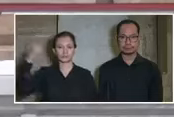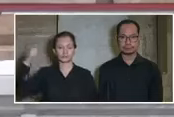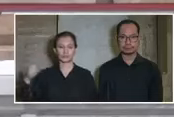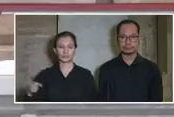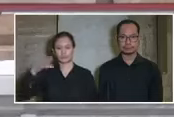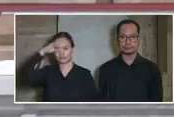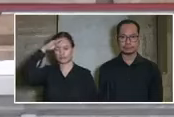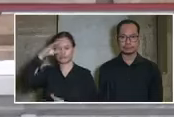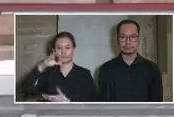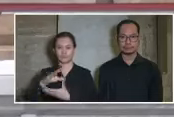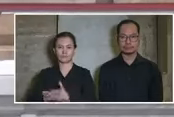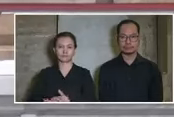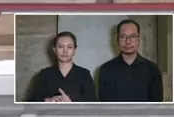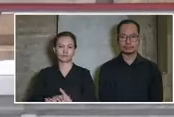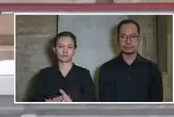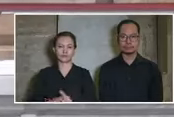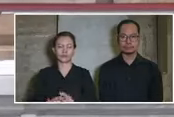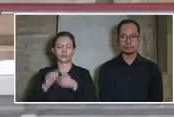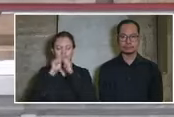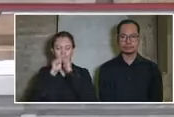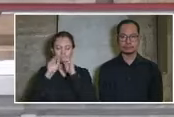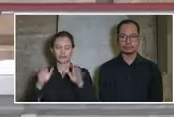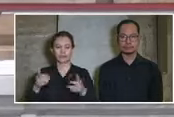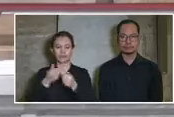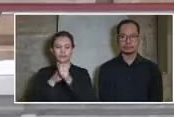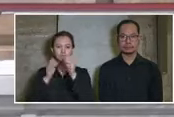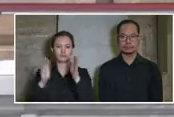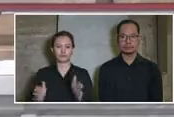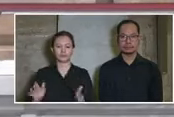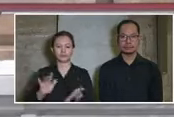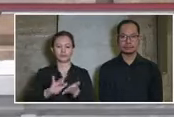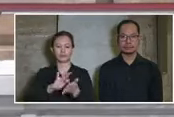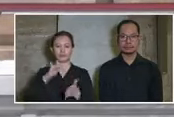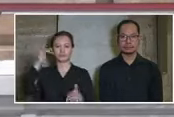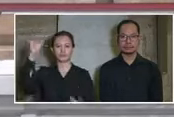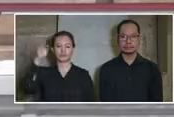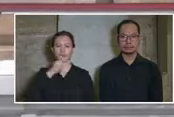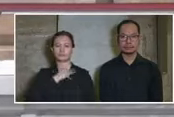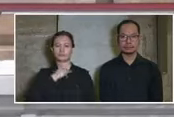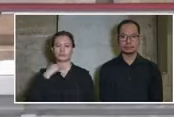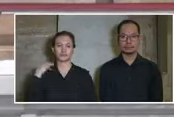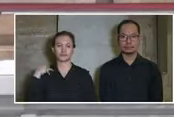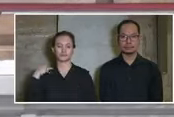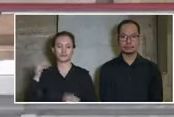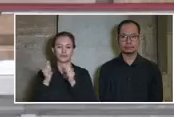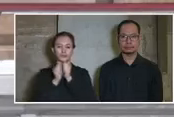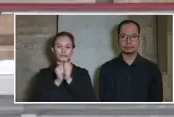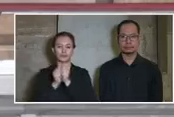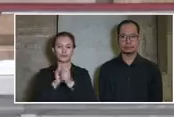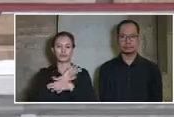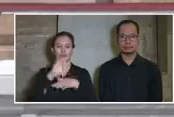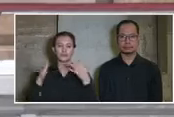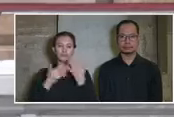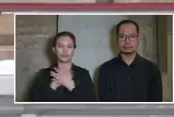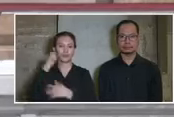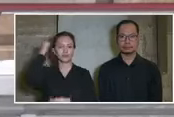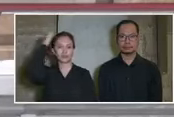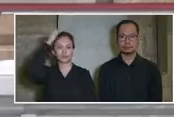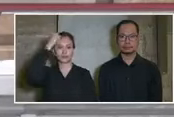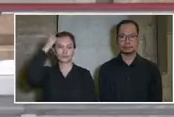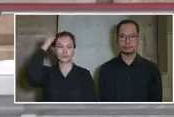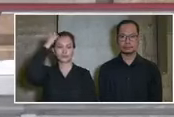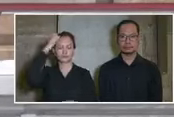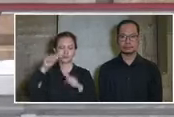spouse, with your blessed apostles and glorious martyrs, and with all the saints, on